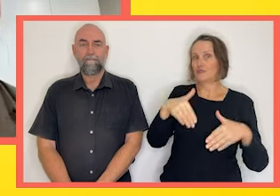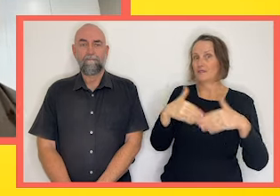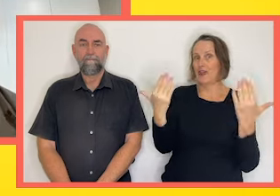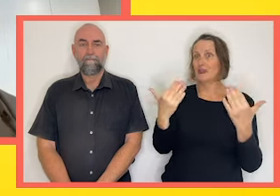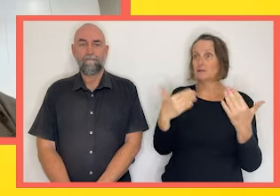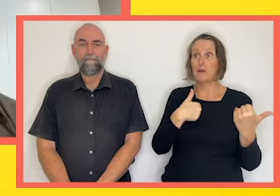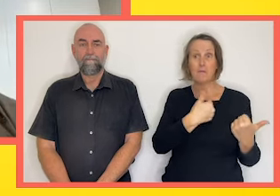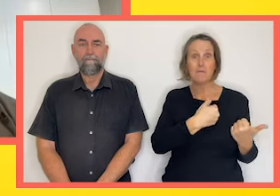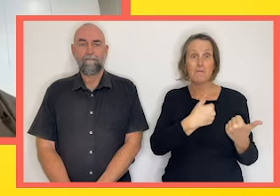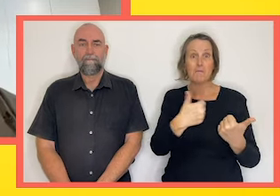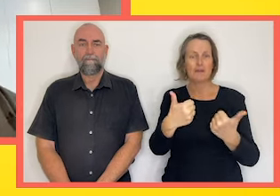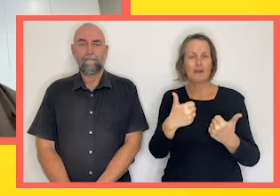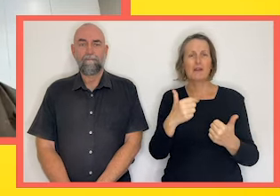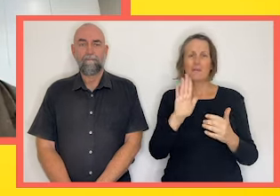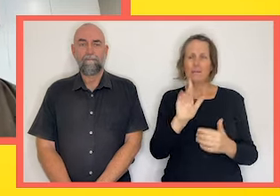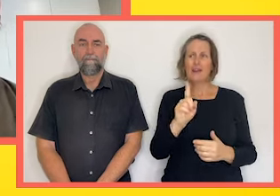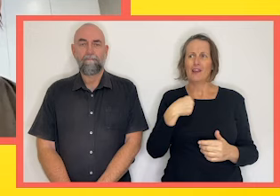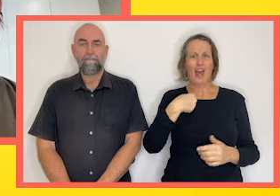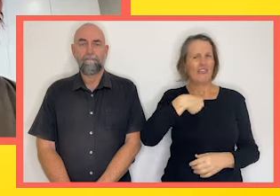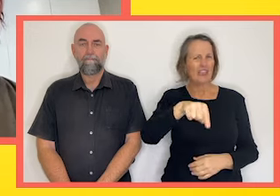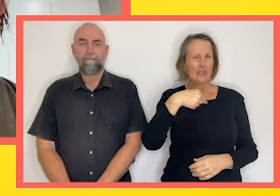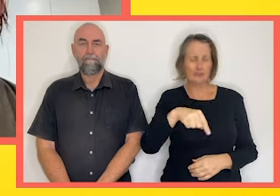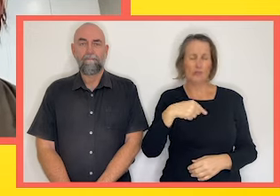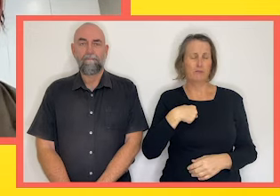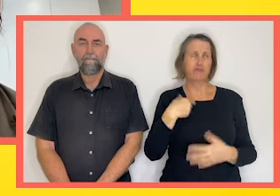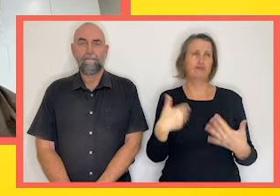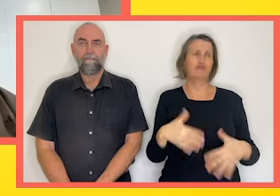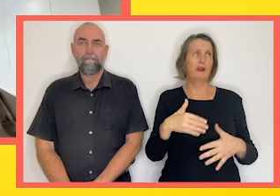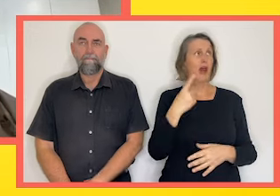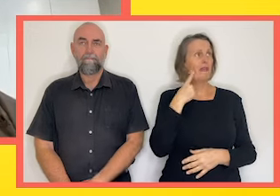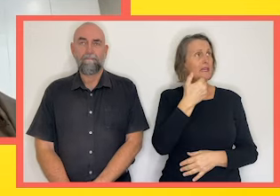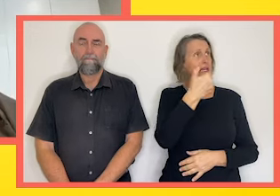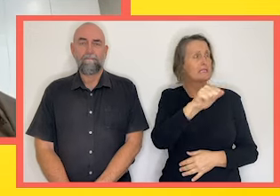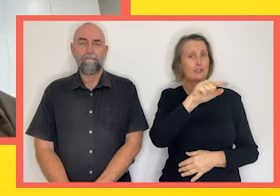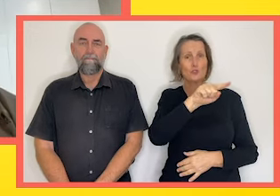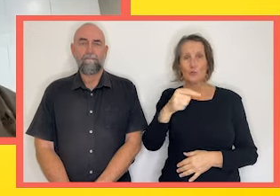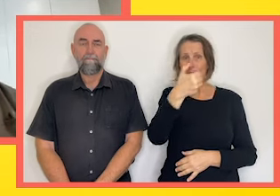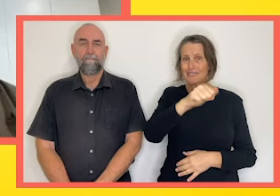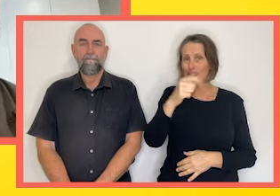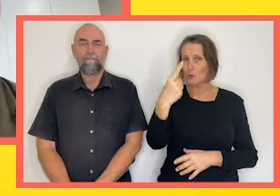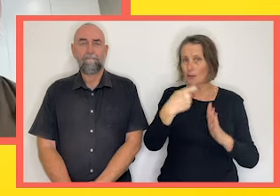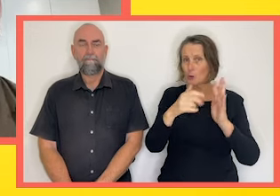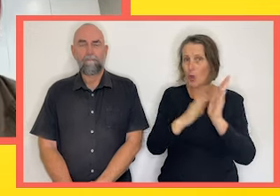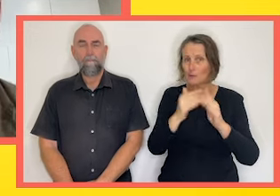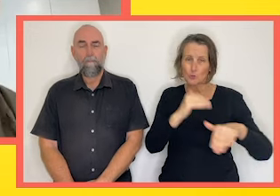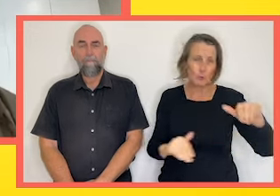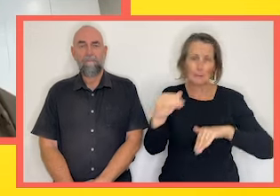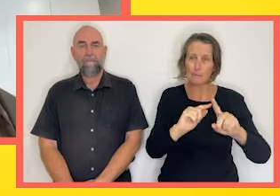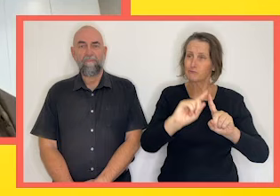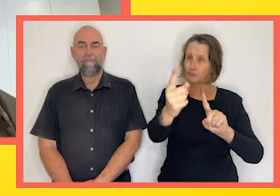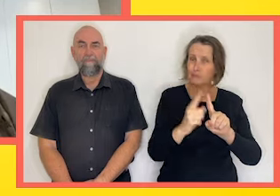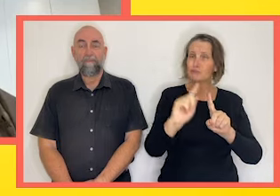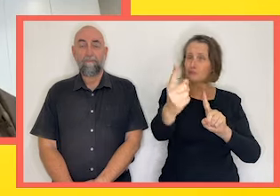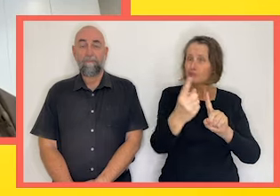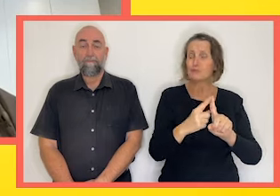it's been going well. Like, we're getting thrashed. I think this week we're doing about 60 to 61 kilometers in the water. So as